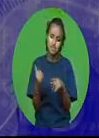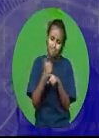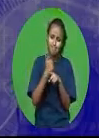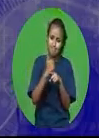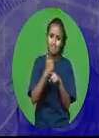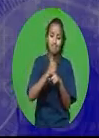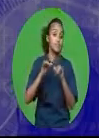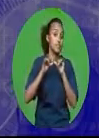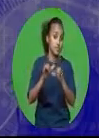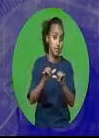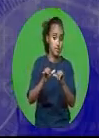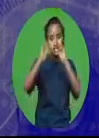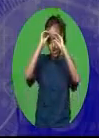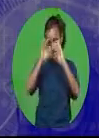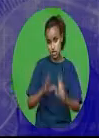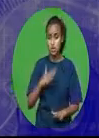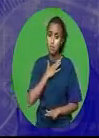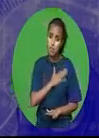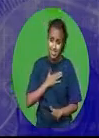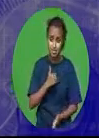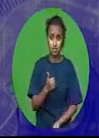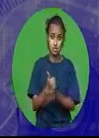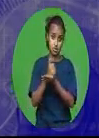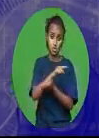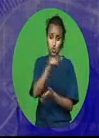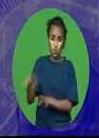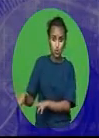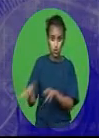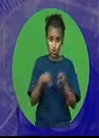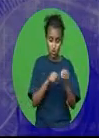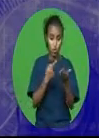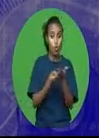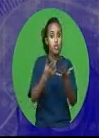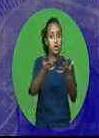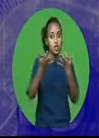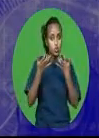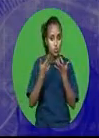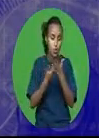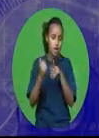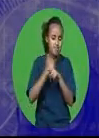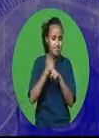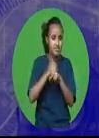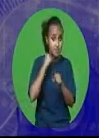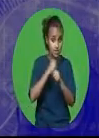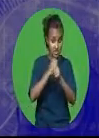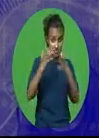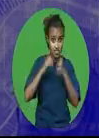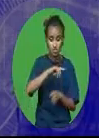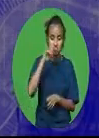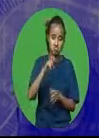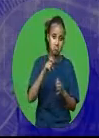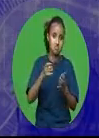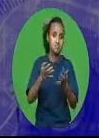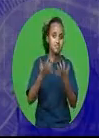on practicing. Teacher, please assist your students on their needs while they are practicing after the